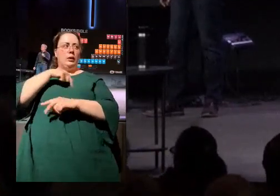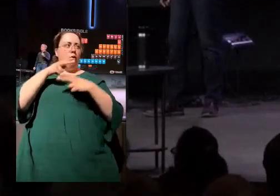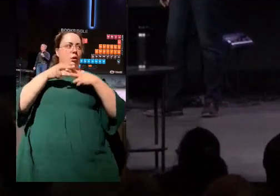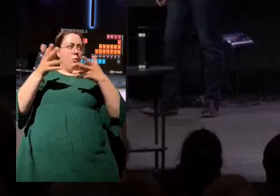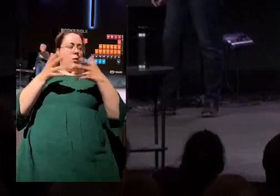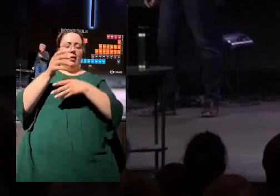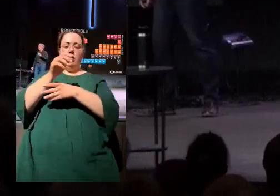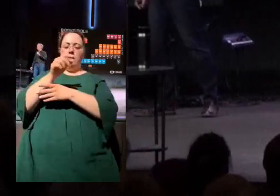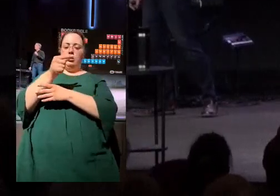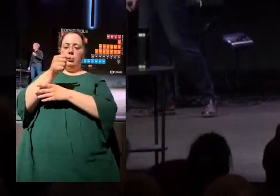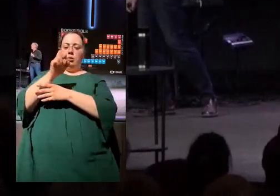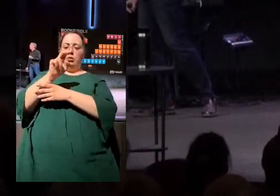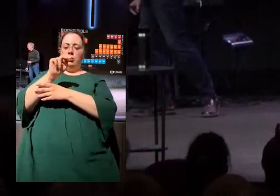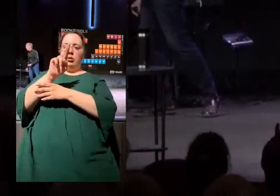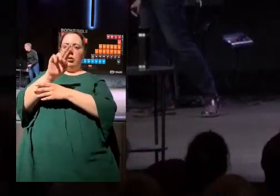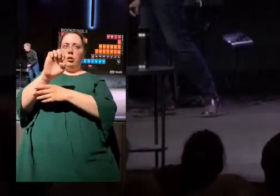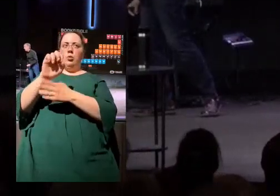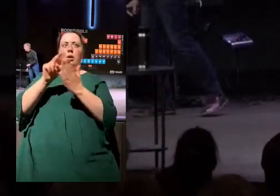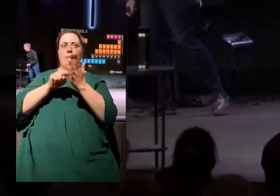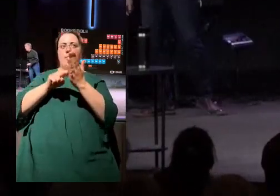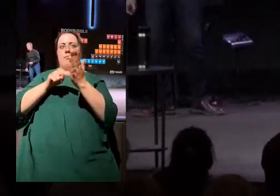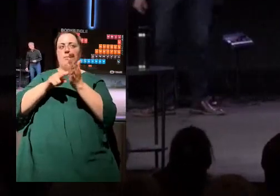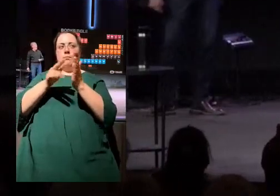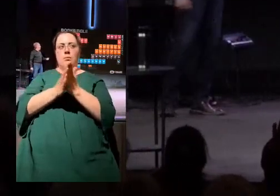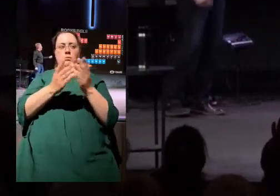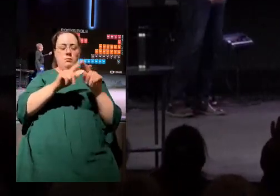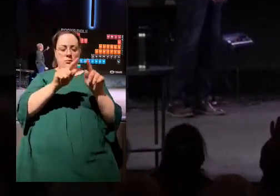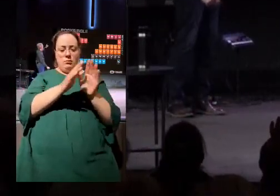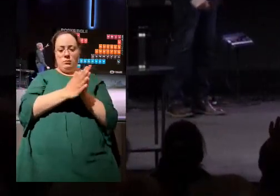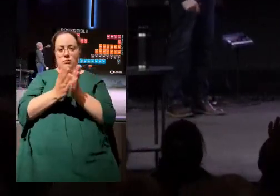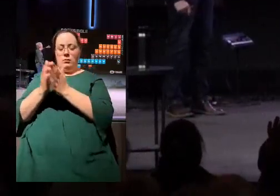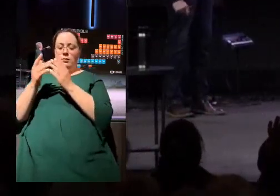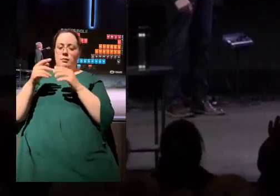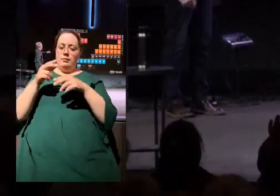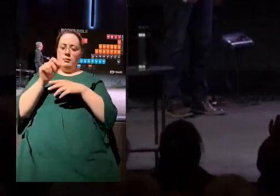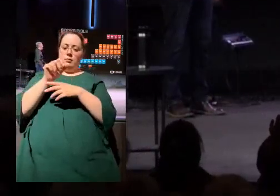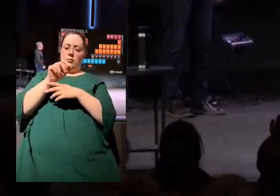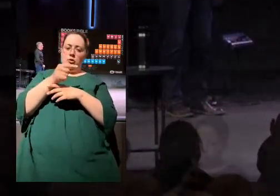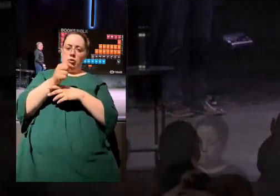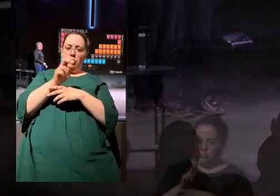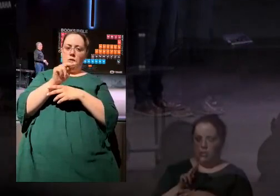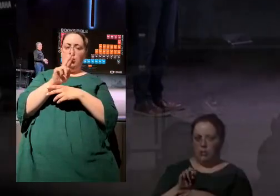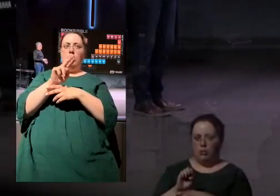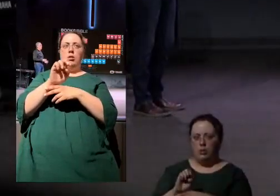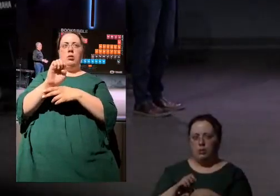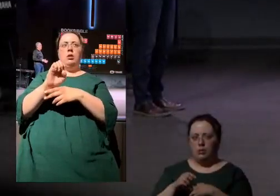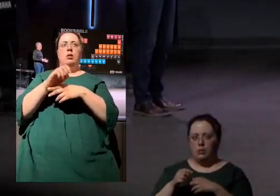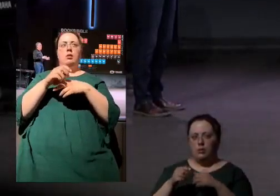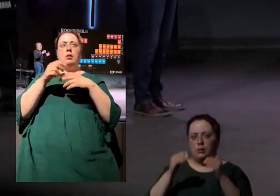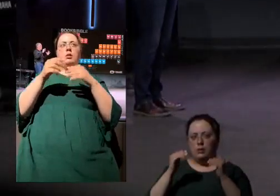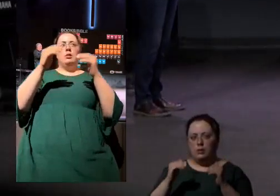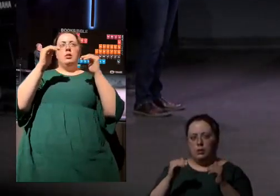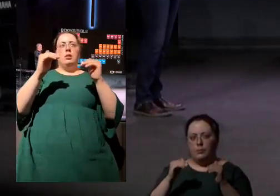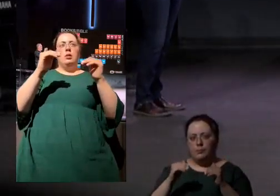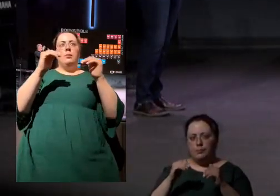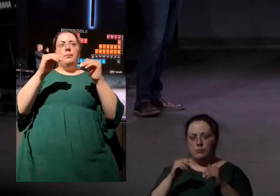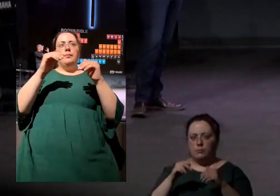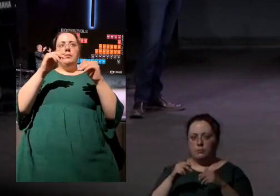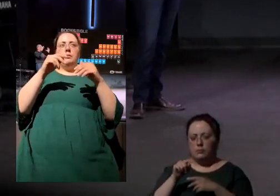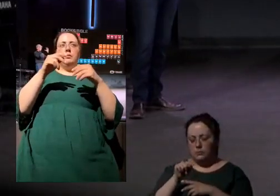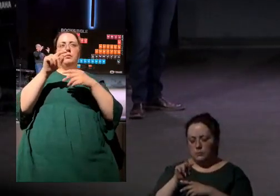the styles differently. The first five that read are what we call the Torah. They're basically